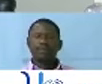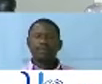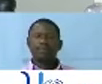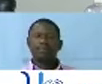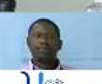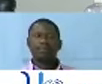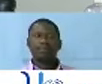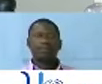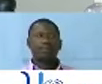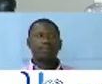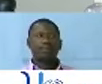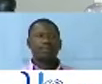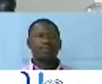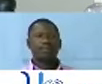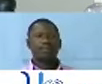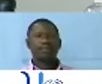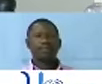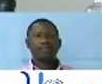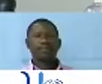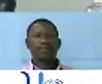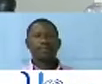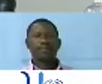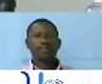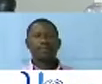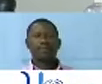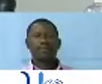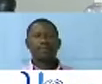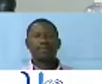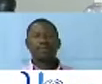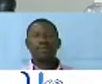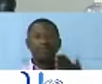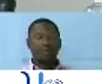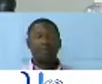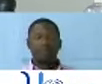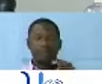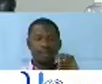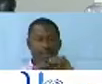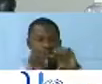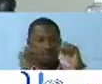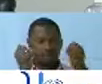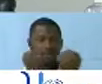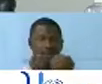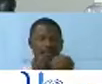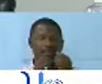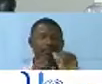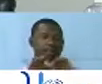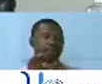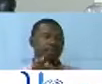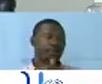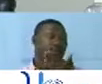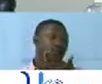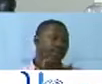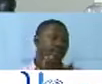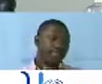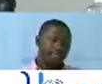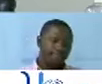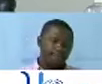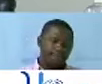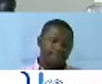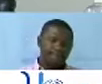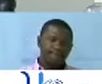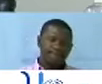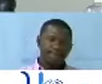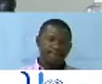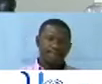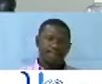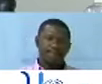nagdal kilifa idenyo dugal sen loho. From the executive. Nyom kilifa yoyi tsuyo menyo dugal sen